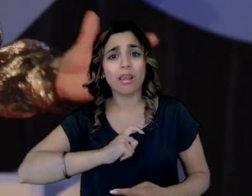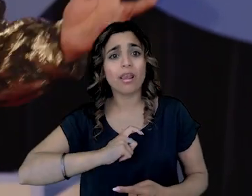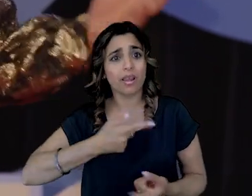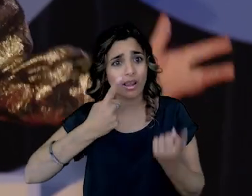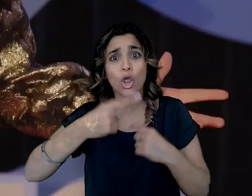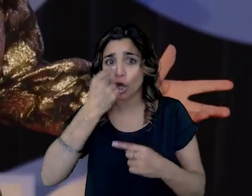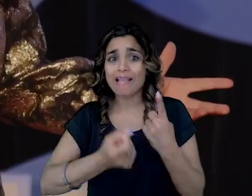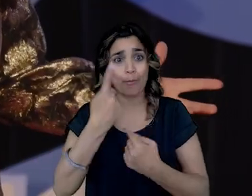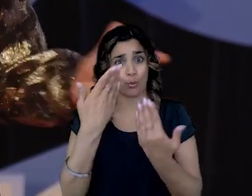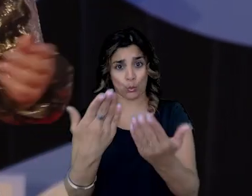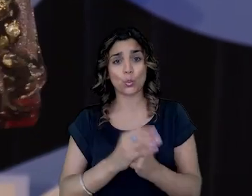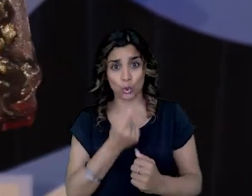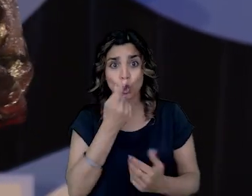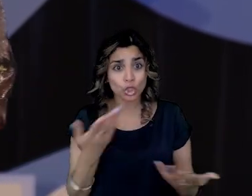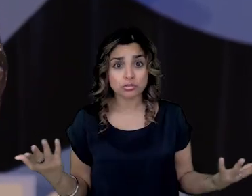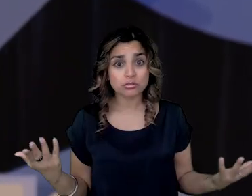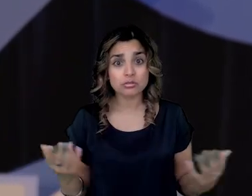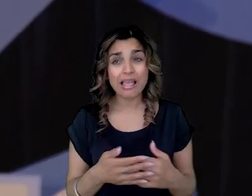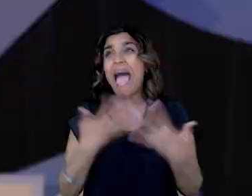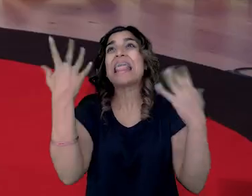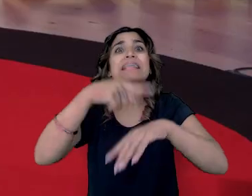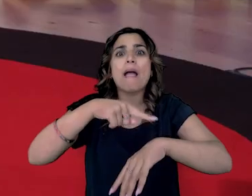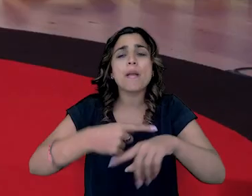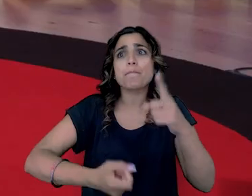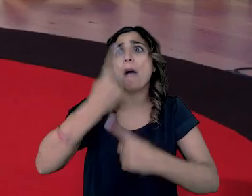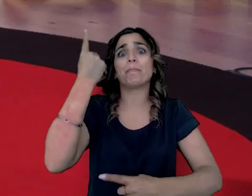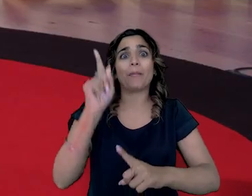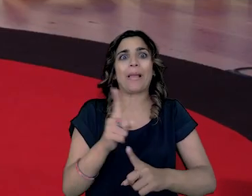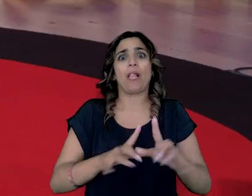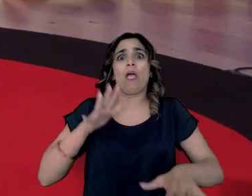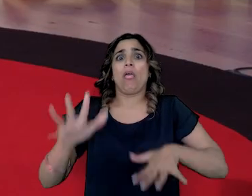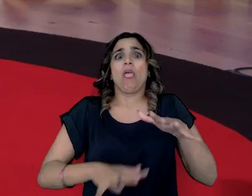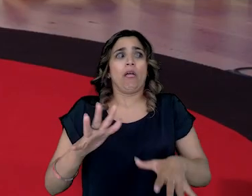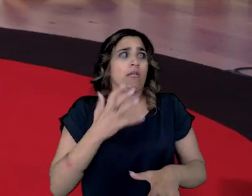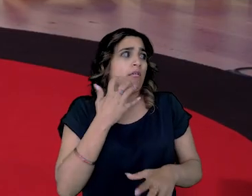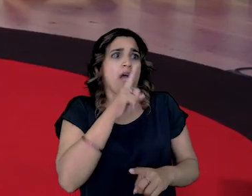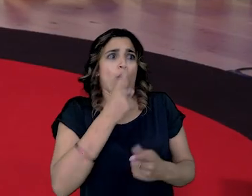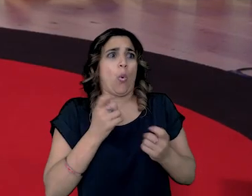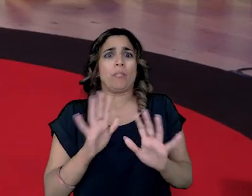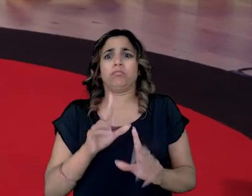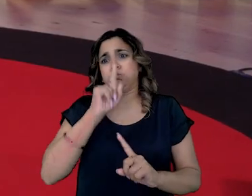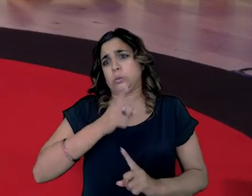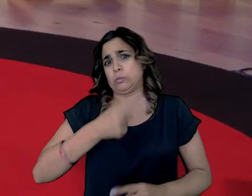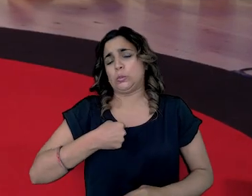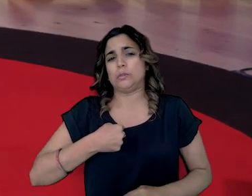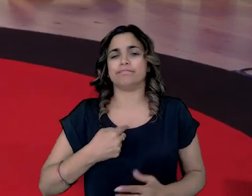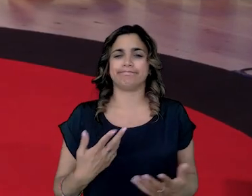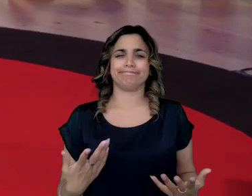anyone at any time even you is something that most people find unbearable